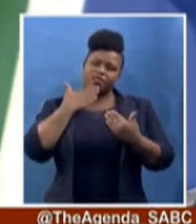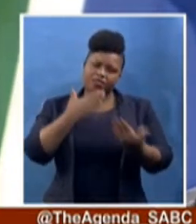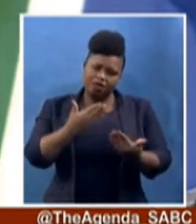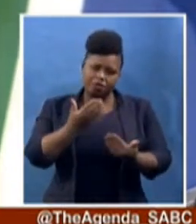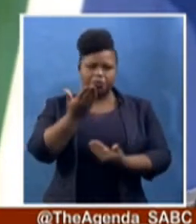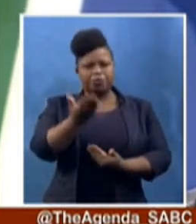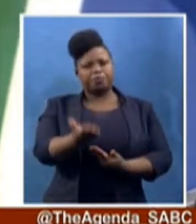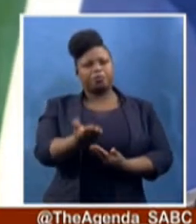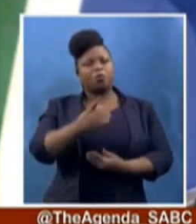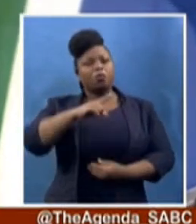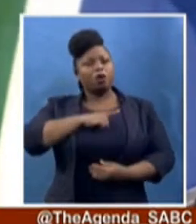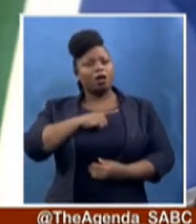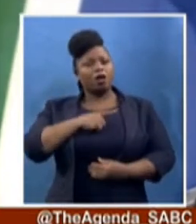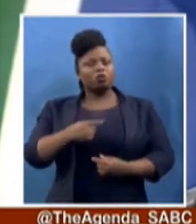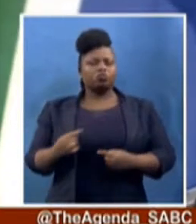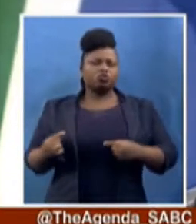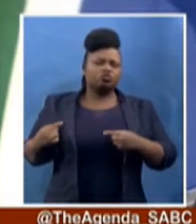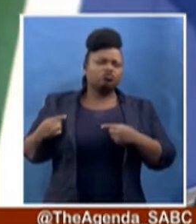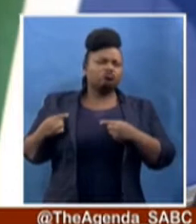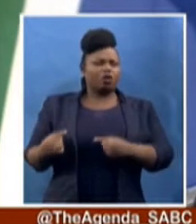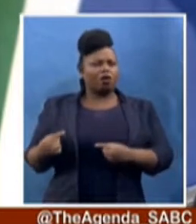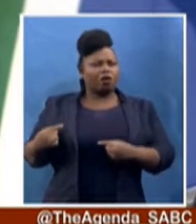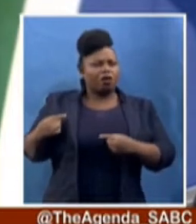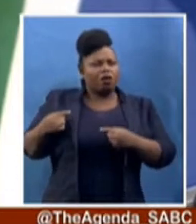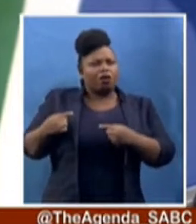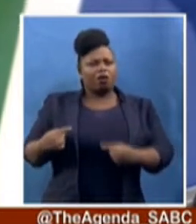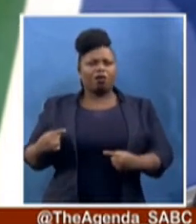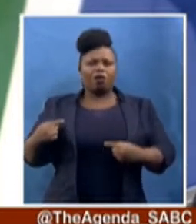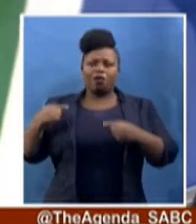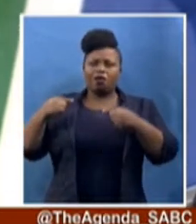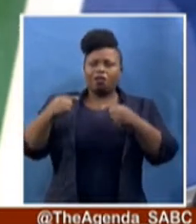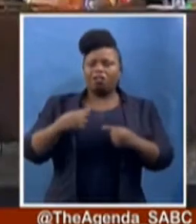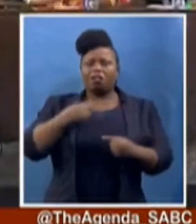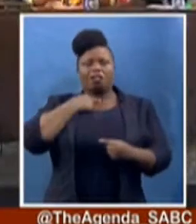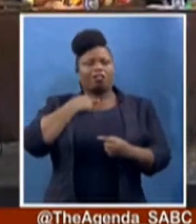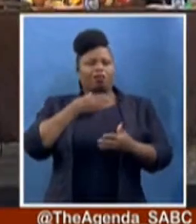to get our country to where it is today.